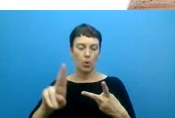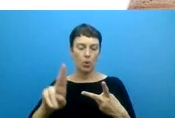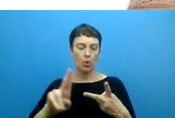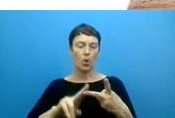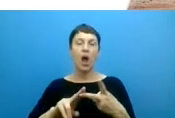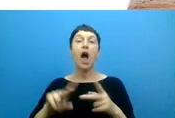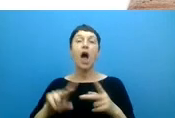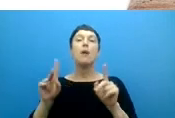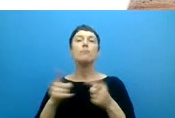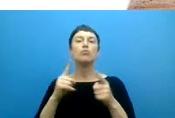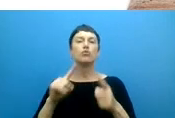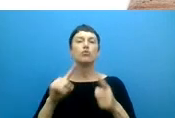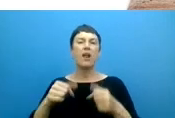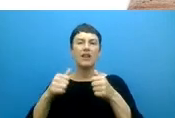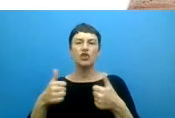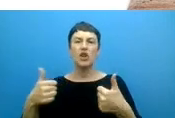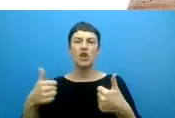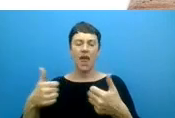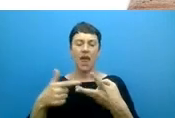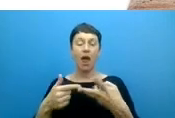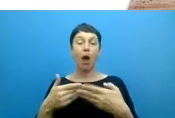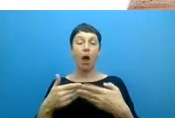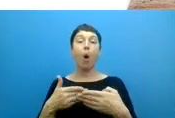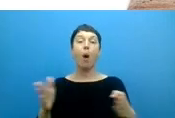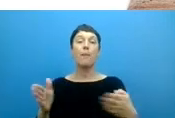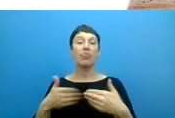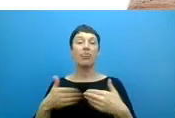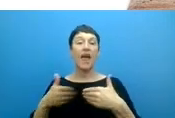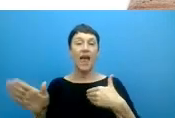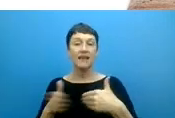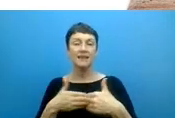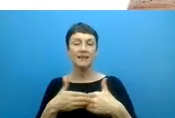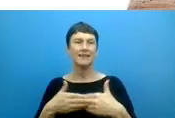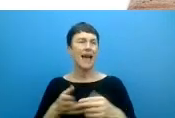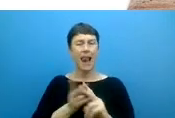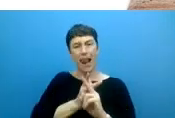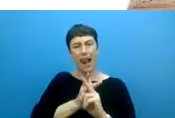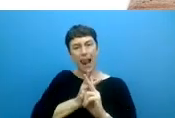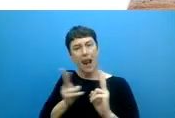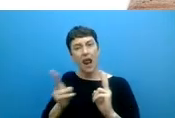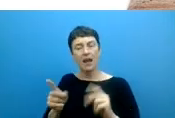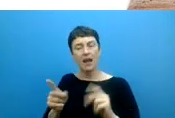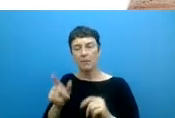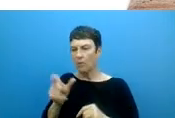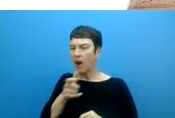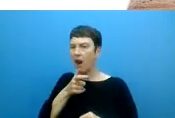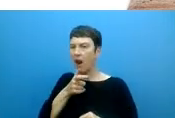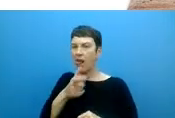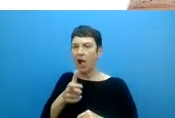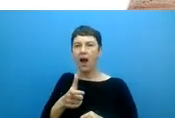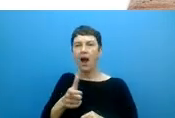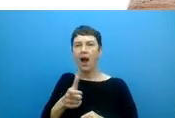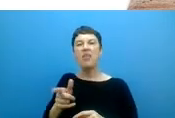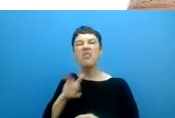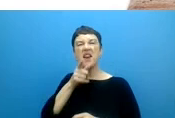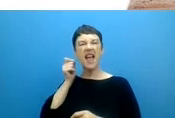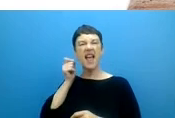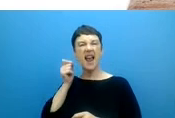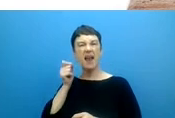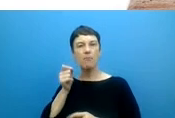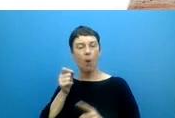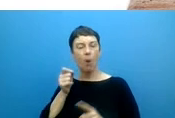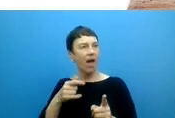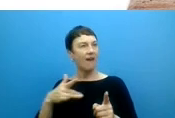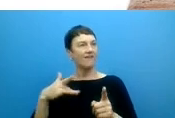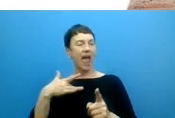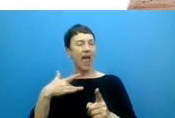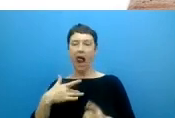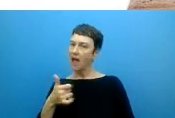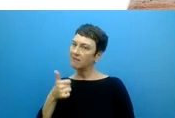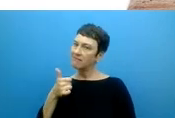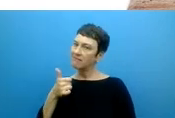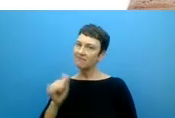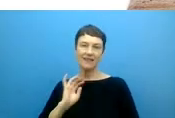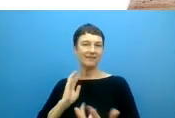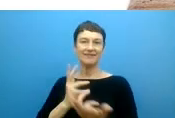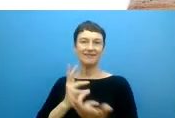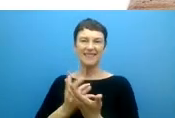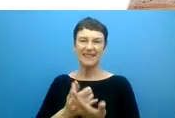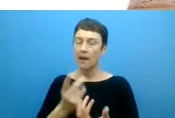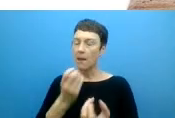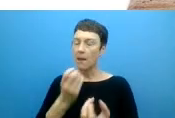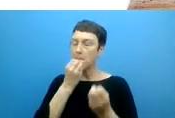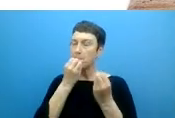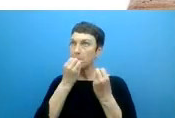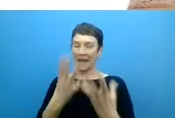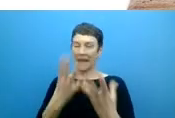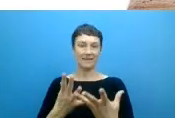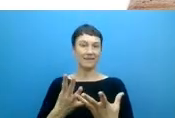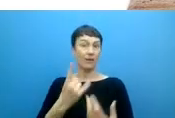Open Gates, and a lot of other games. And seeing people be able to name those things in their own languages and find that link was amazing. And that was just an